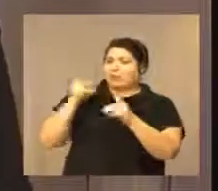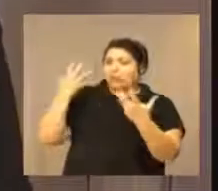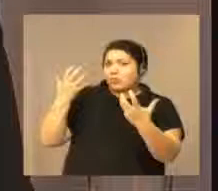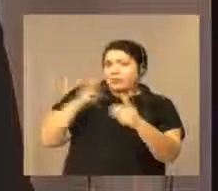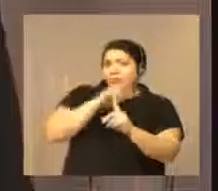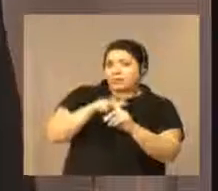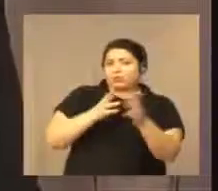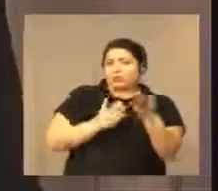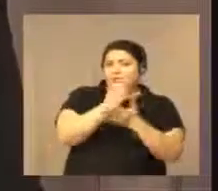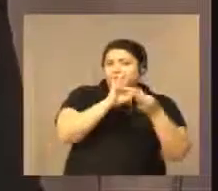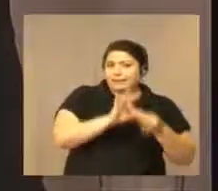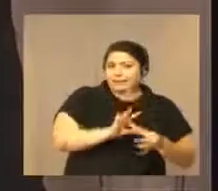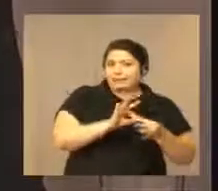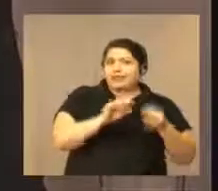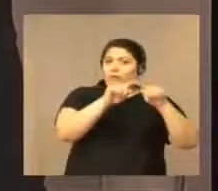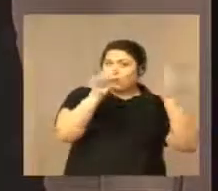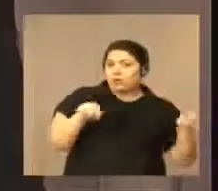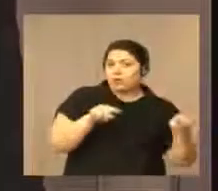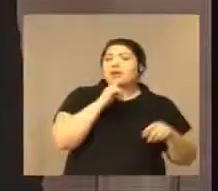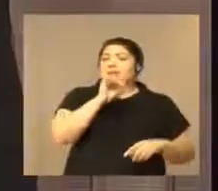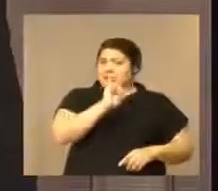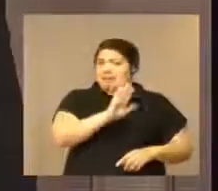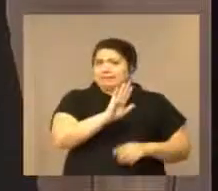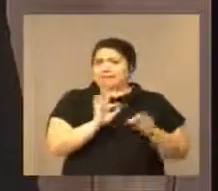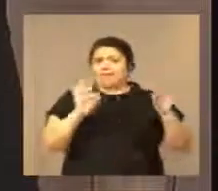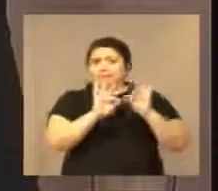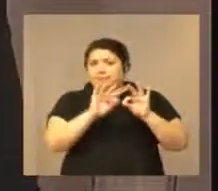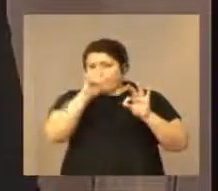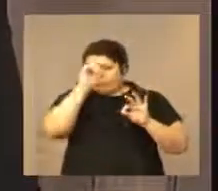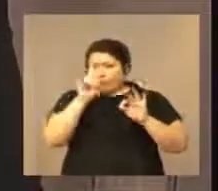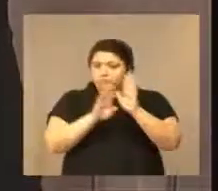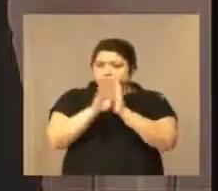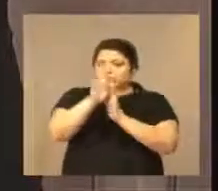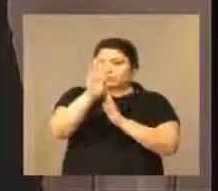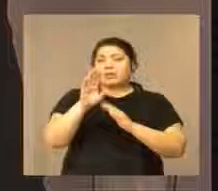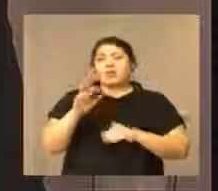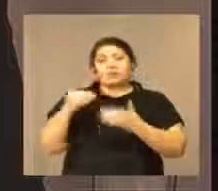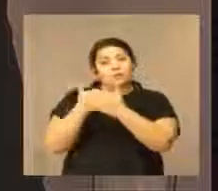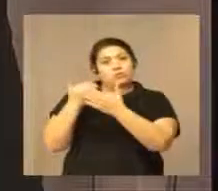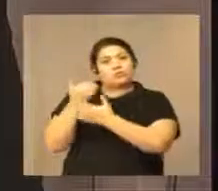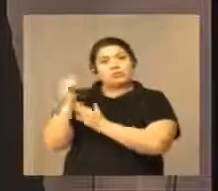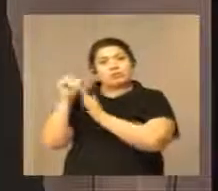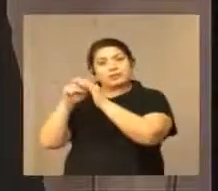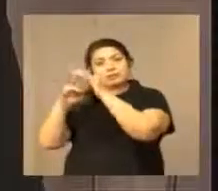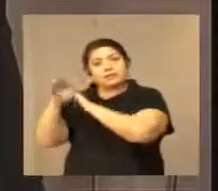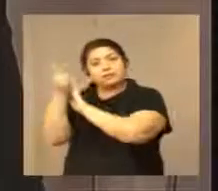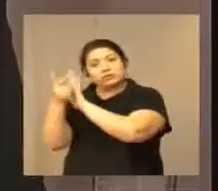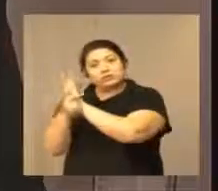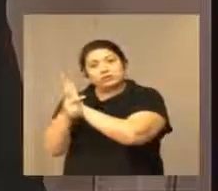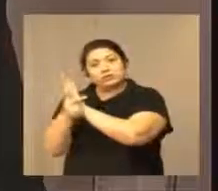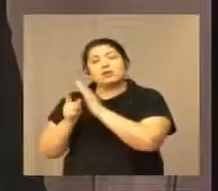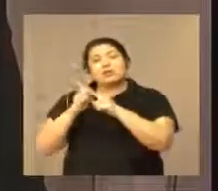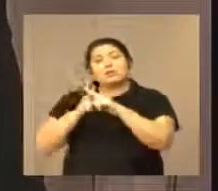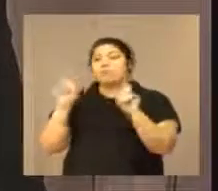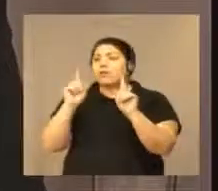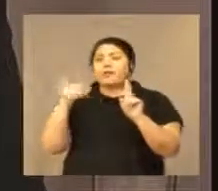framework, which is fundamentally important for the accessibility legislation, as well as addressing